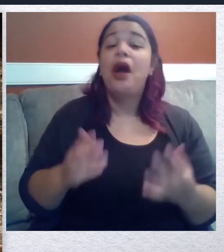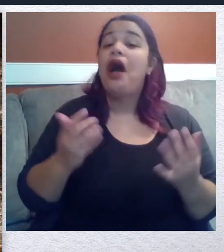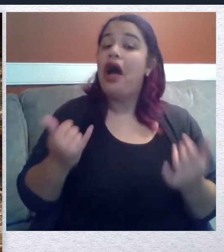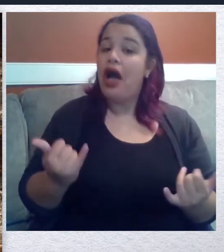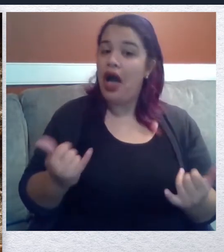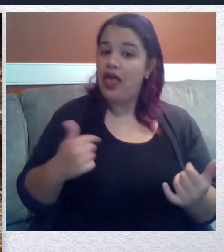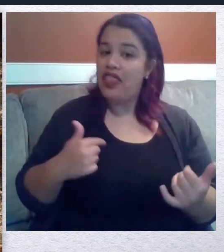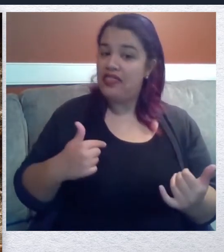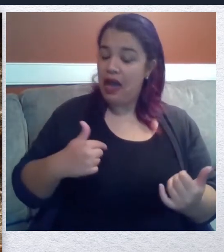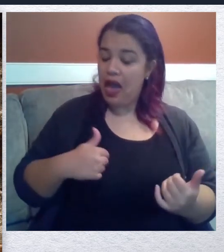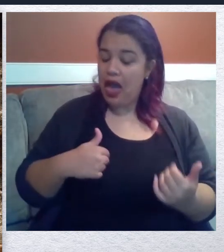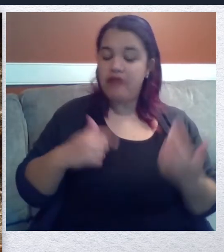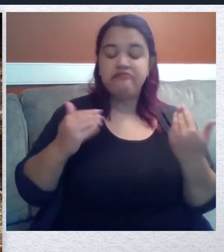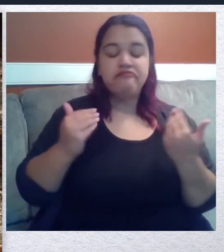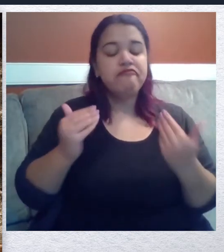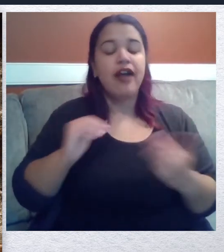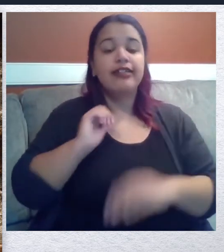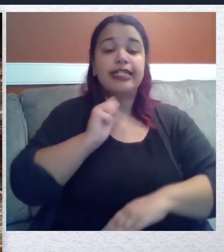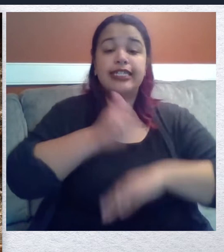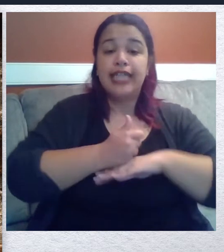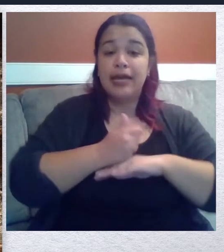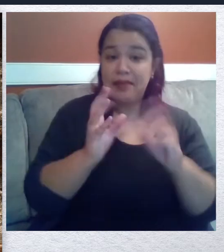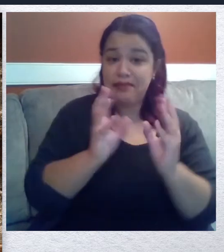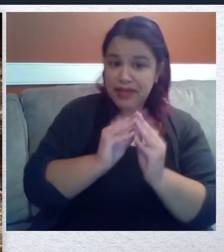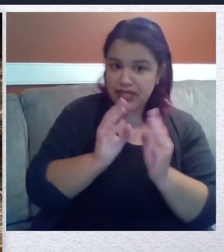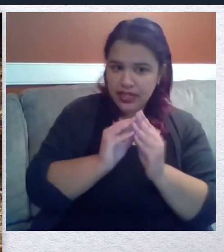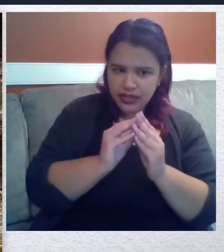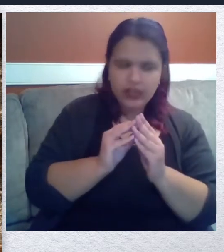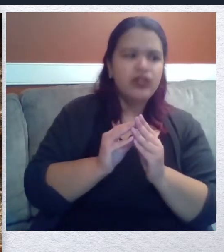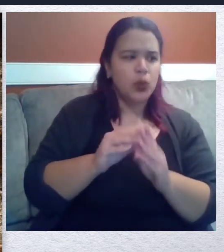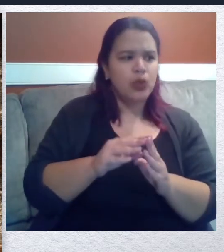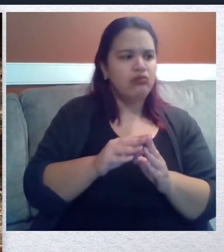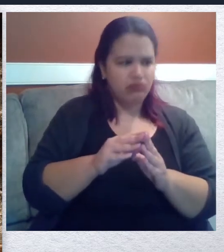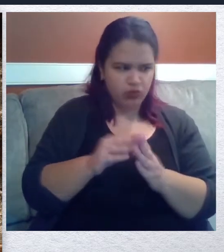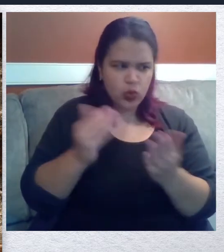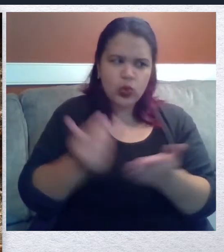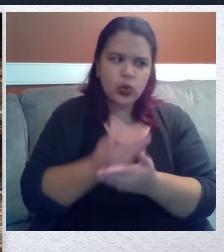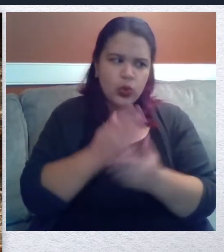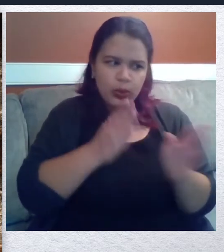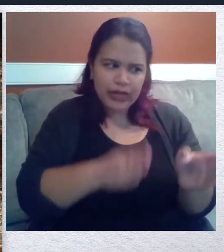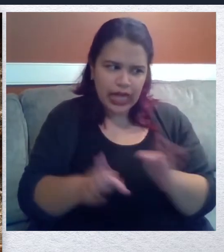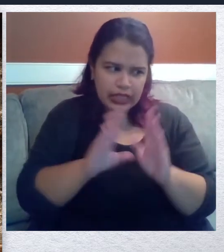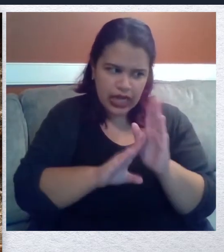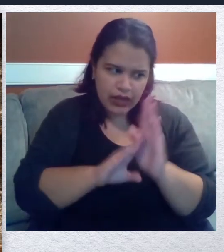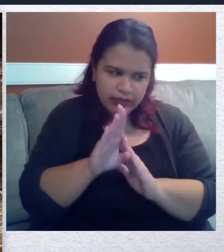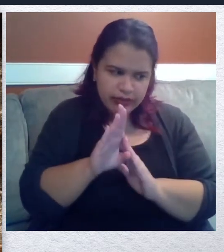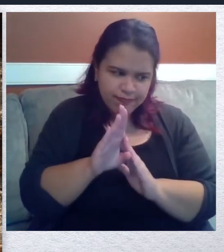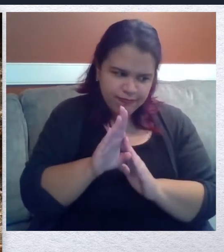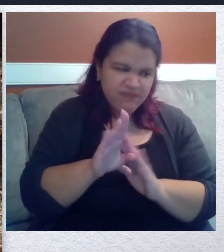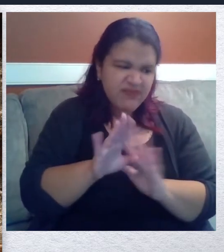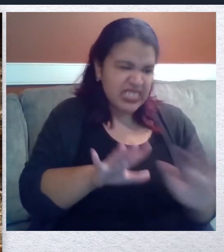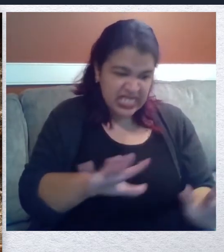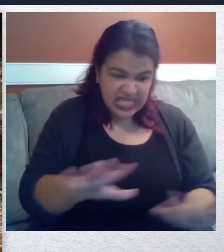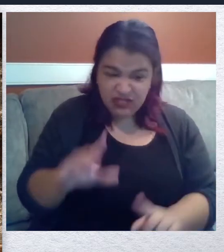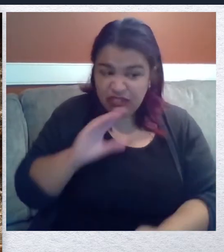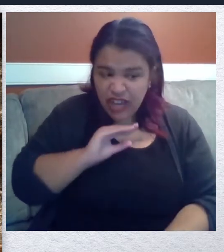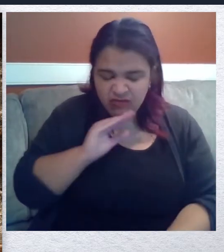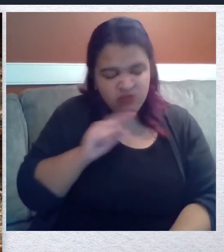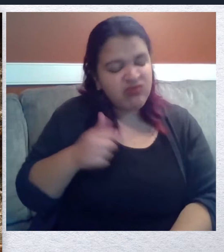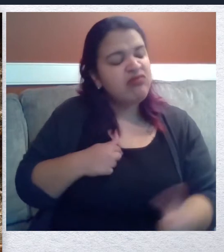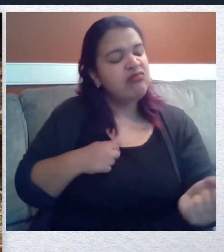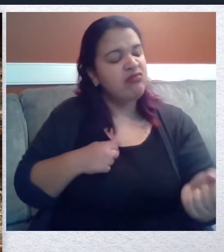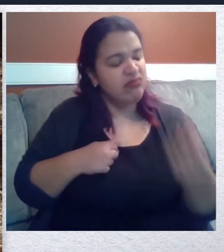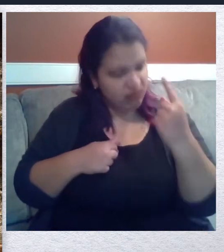meeting to develop a new plan. I acknowledged the frustrations of the group and helped them to see the positives. We